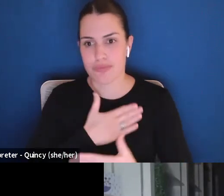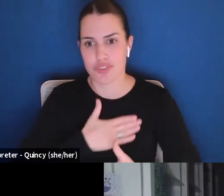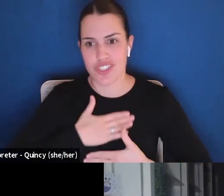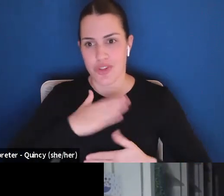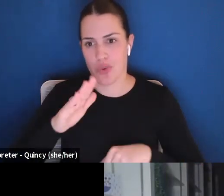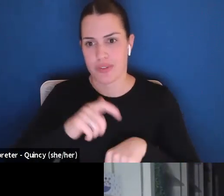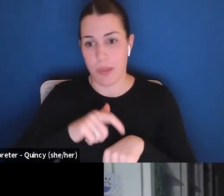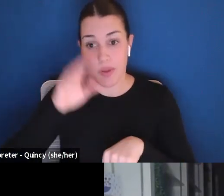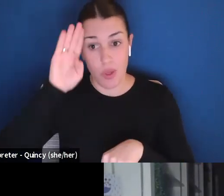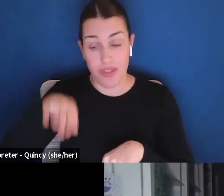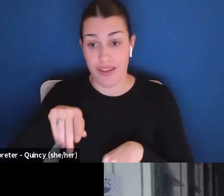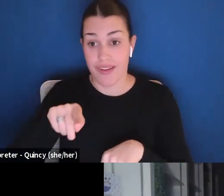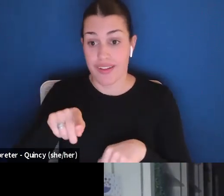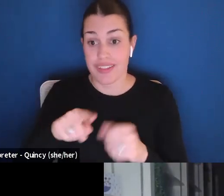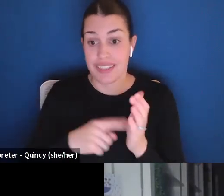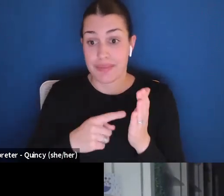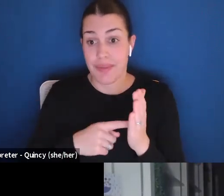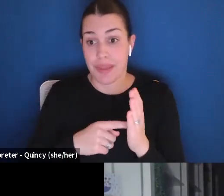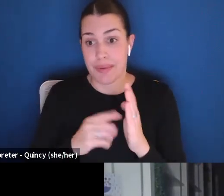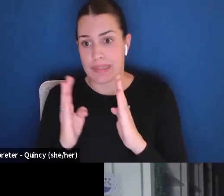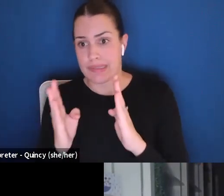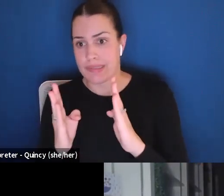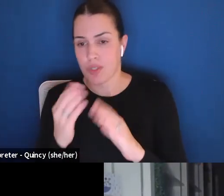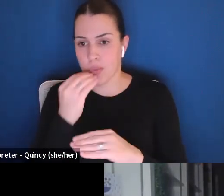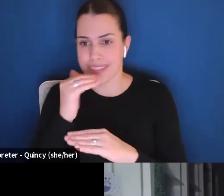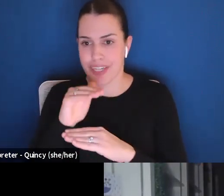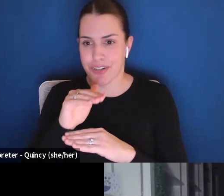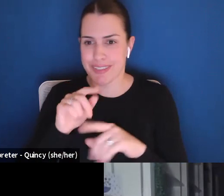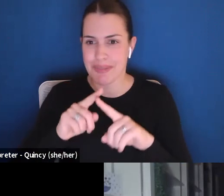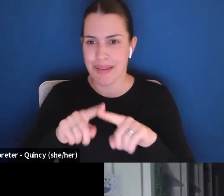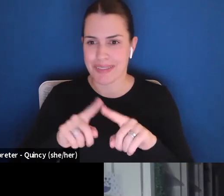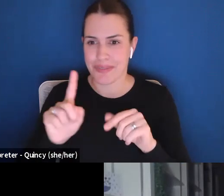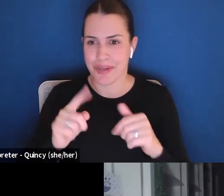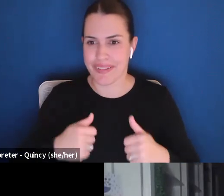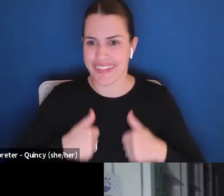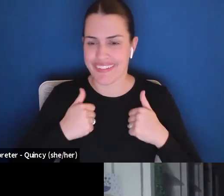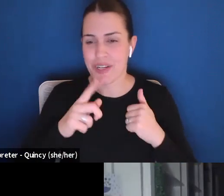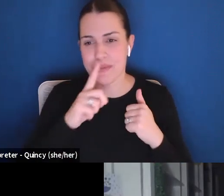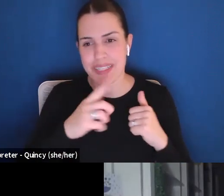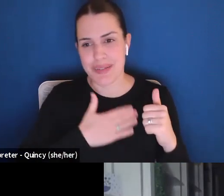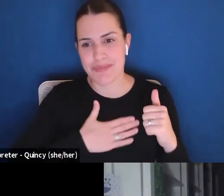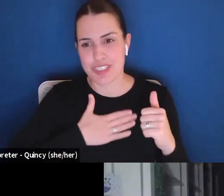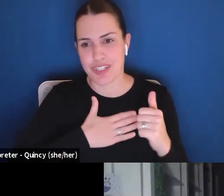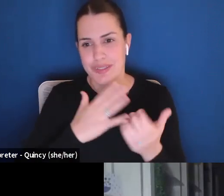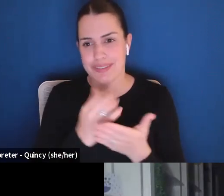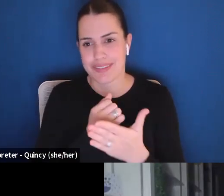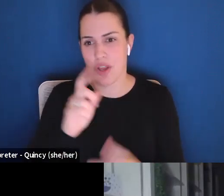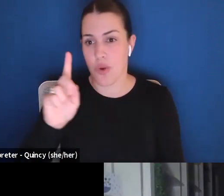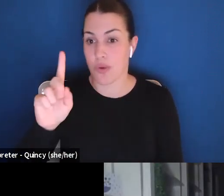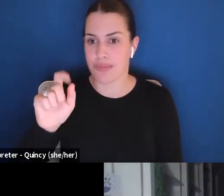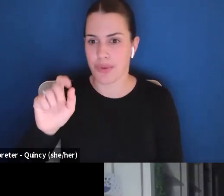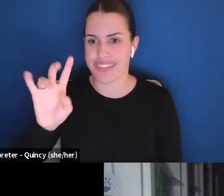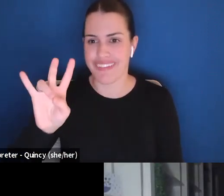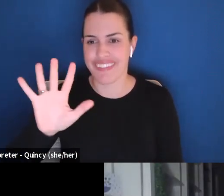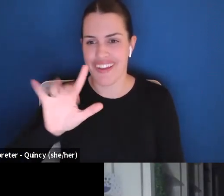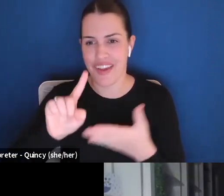that for some of you, this might cut into your dinner hour, depending on where you live. So we really appreciate you spending 1.75 hours with